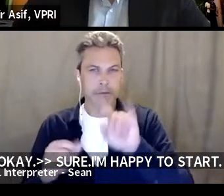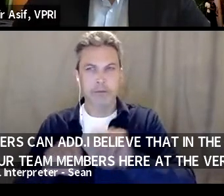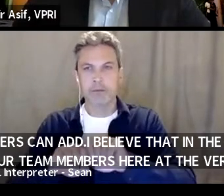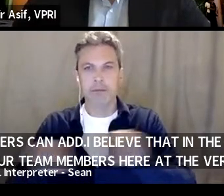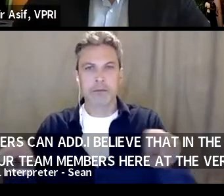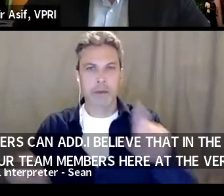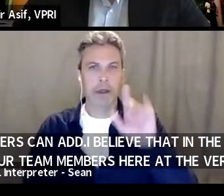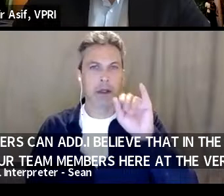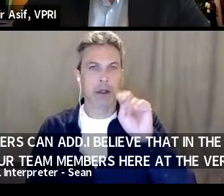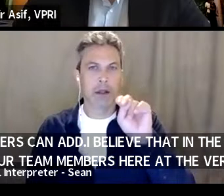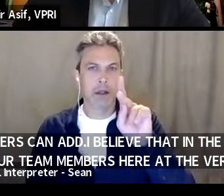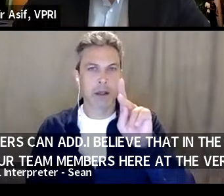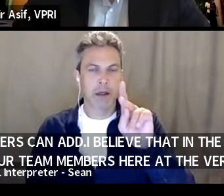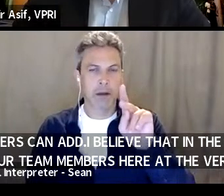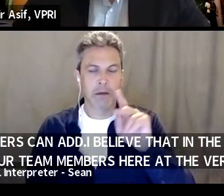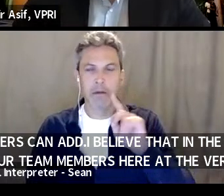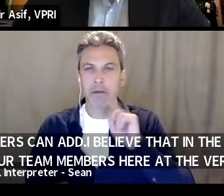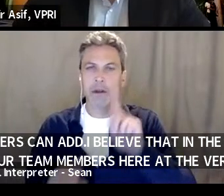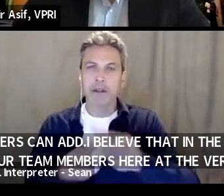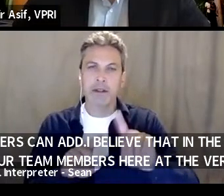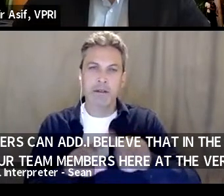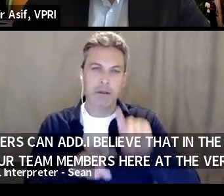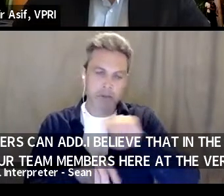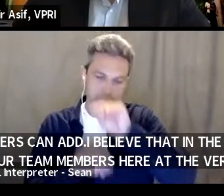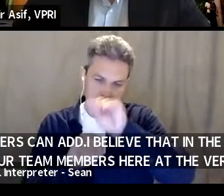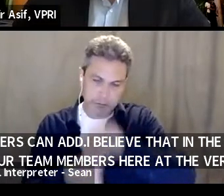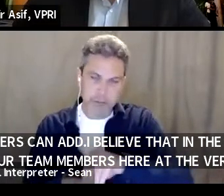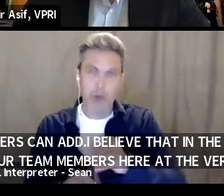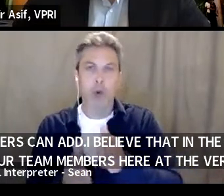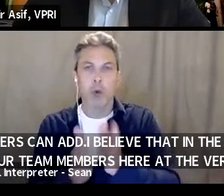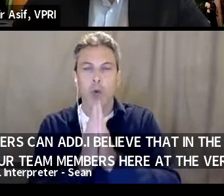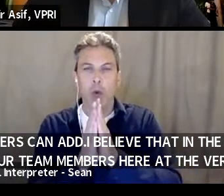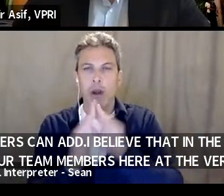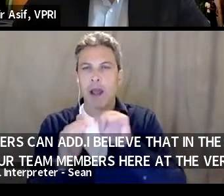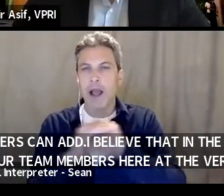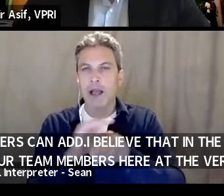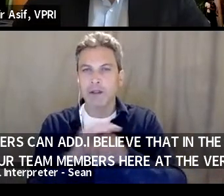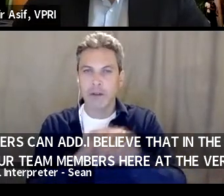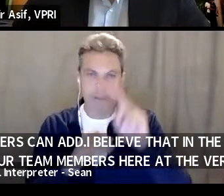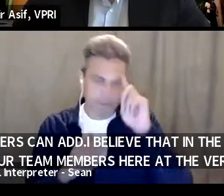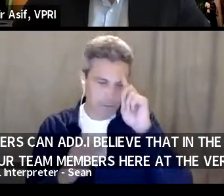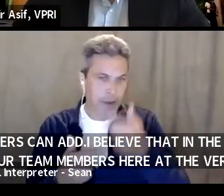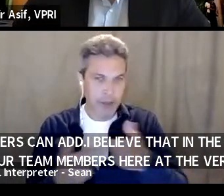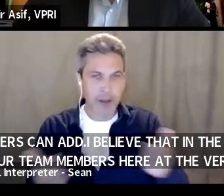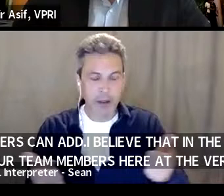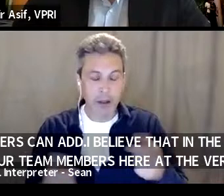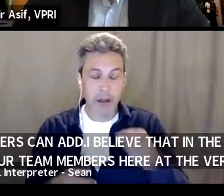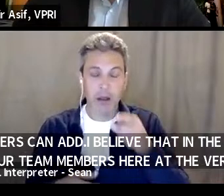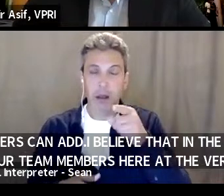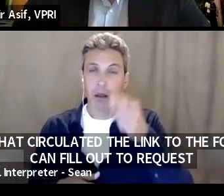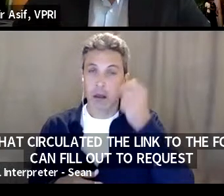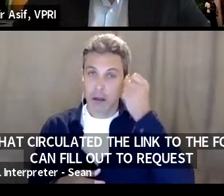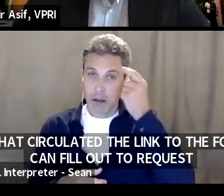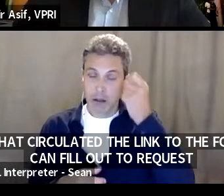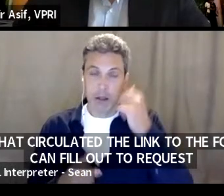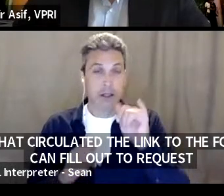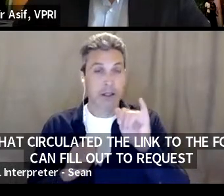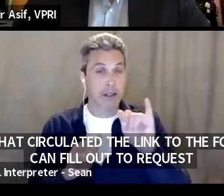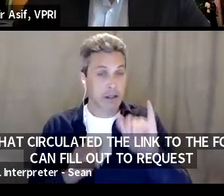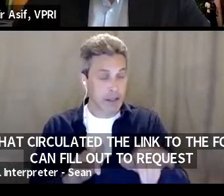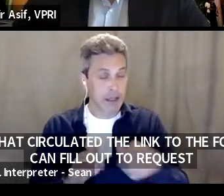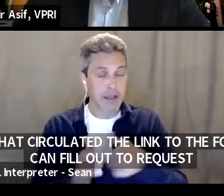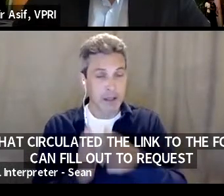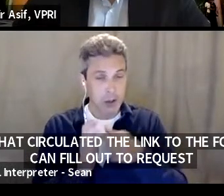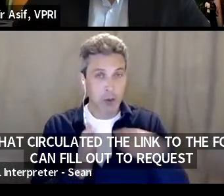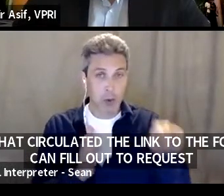the forms that you can fill out to request access to buildings. We still do need people to request centrally.